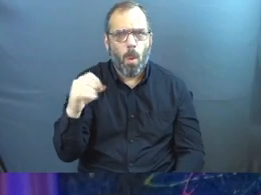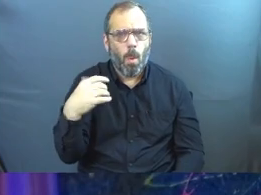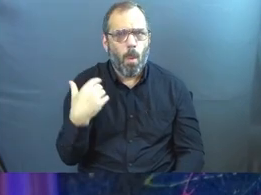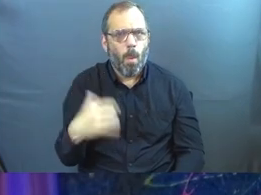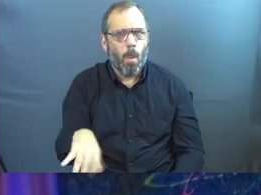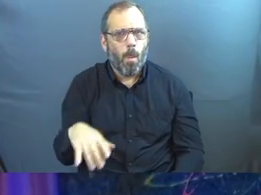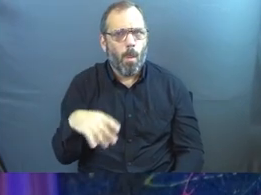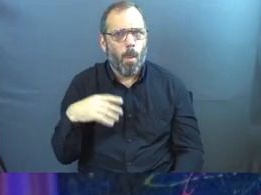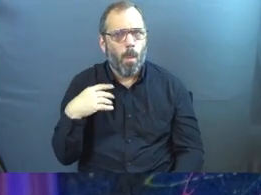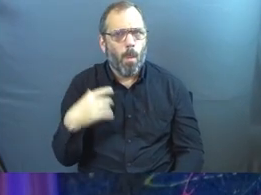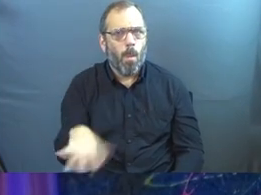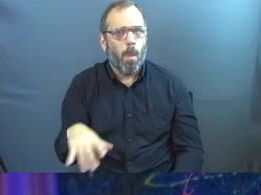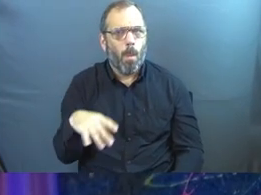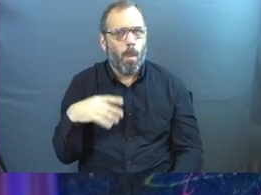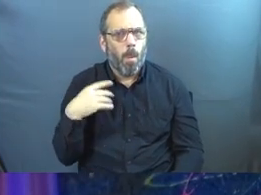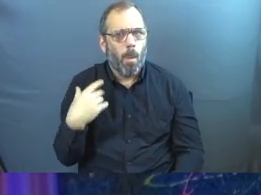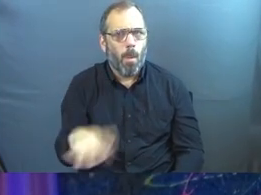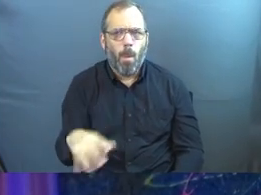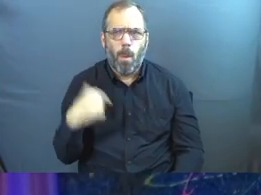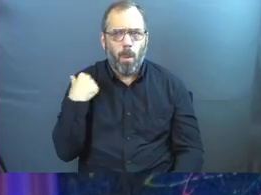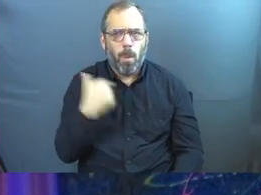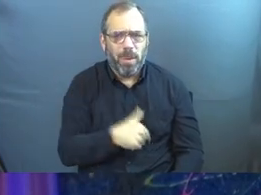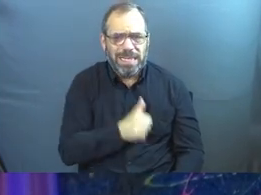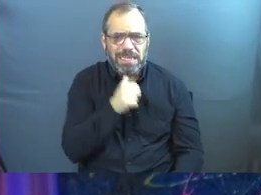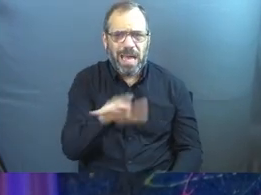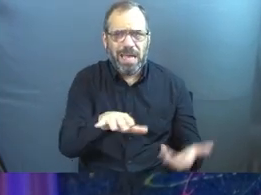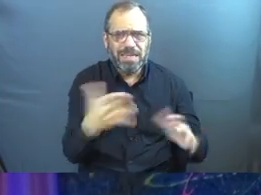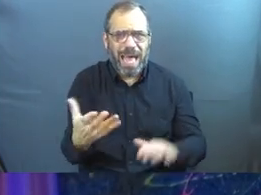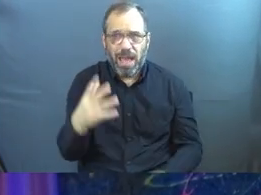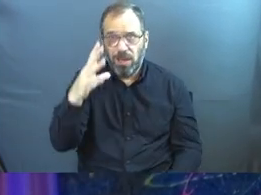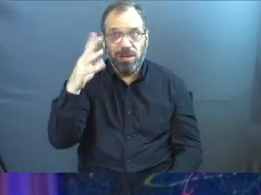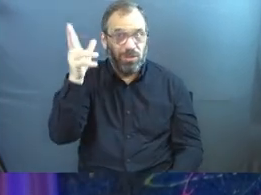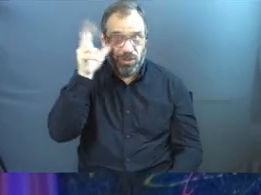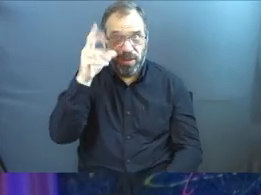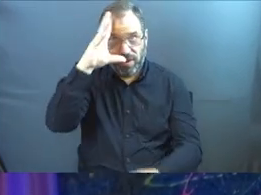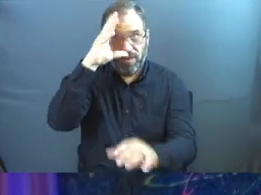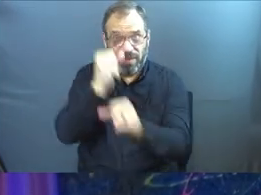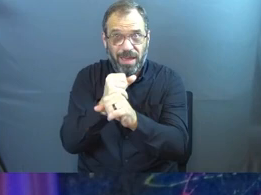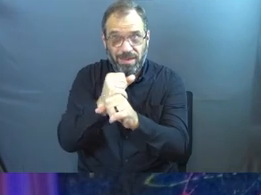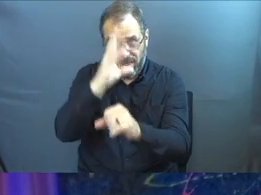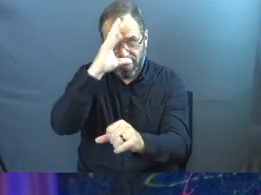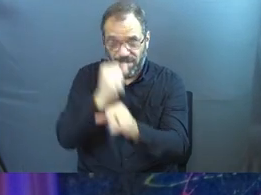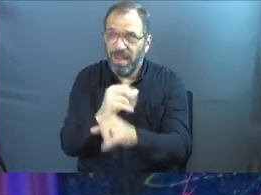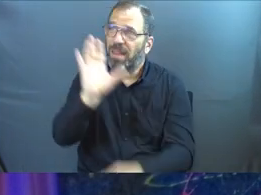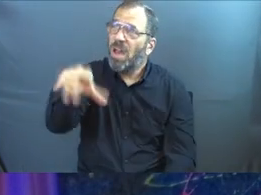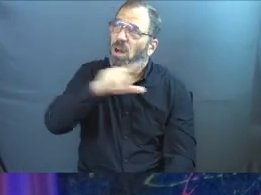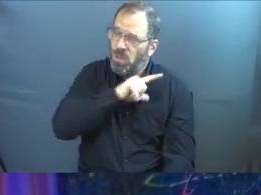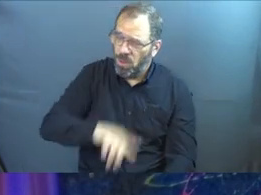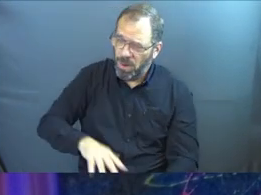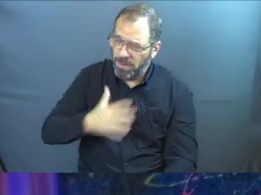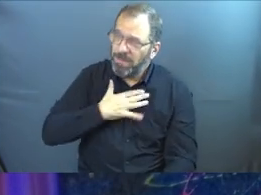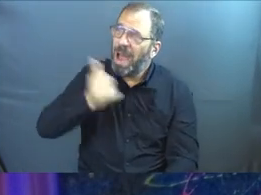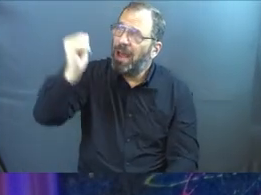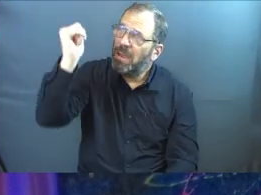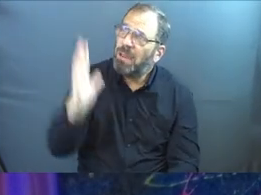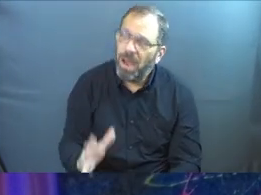Massive. We shall not die. Do you hear the faith in what he's saying? Oh, Lord, my God.